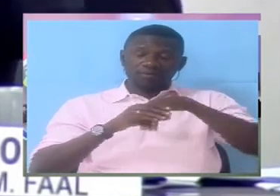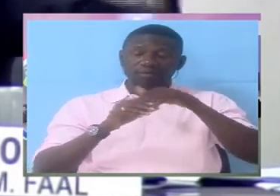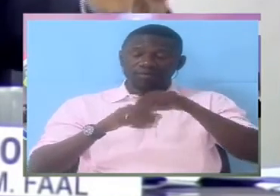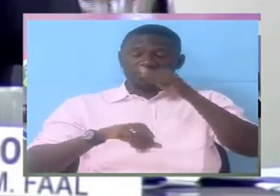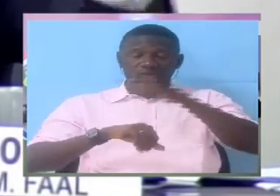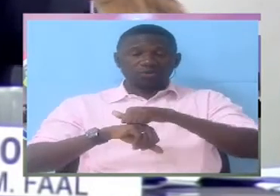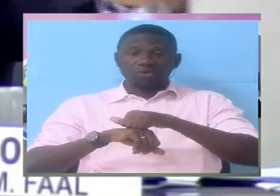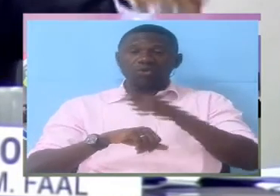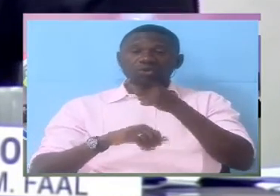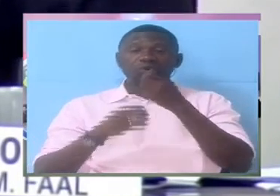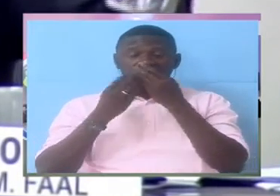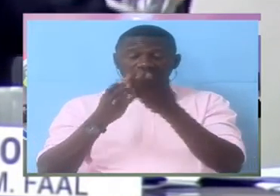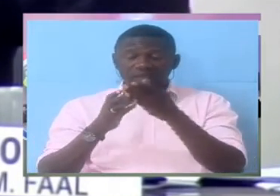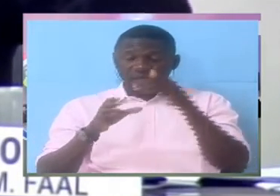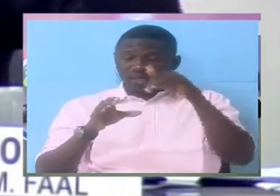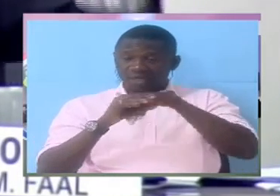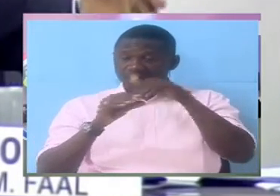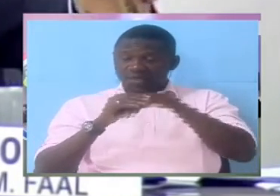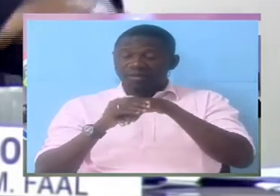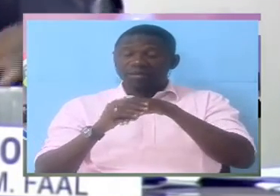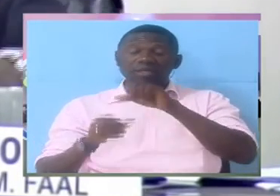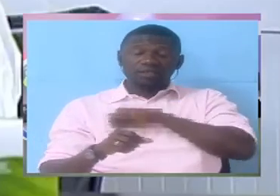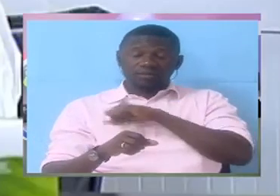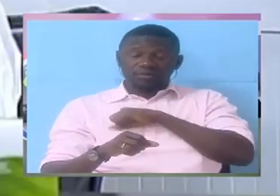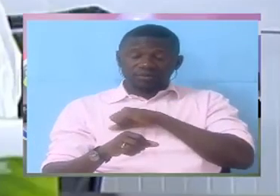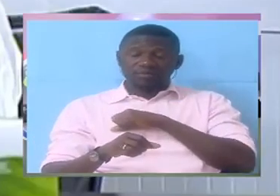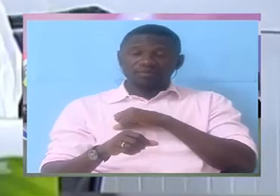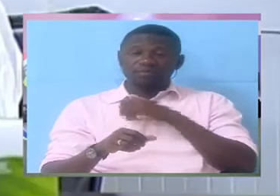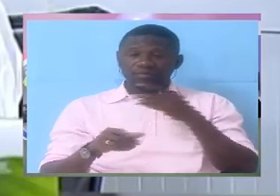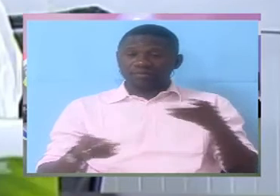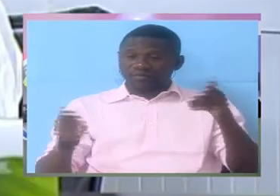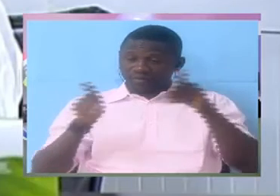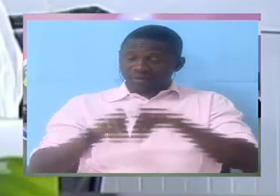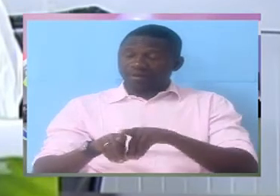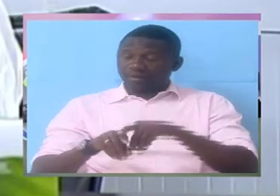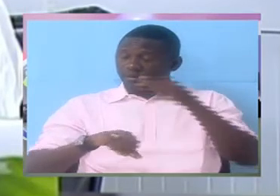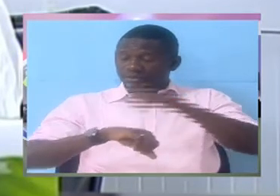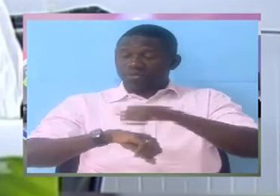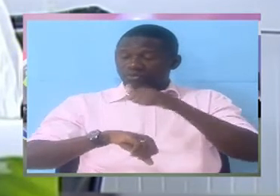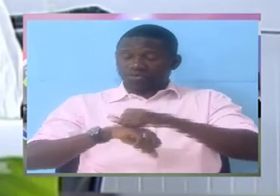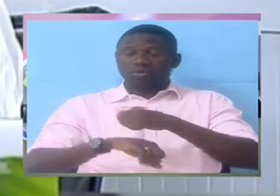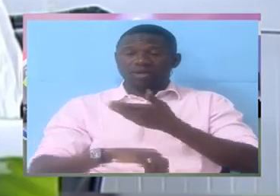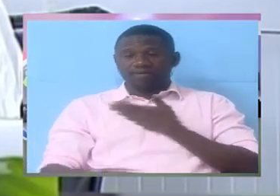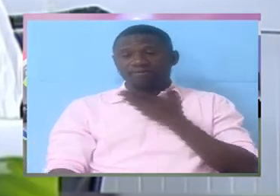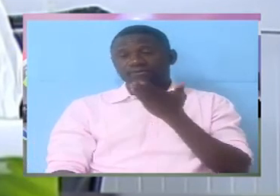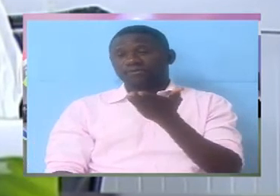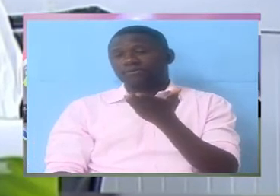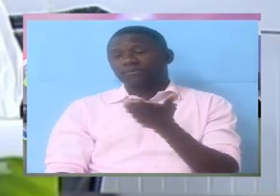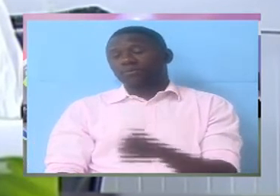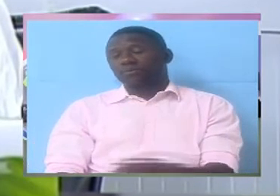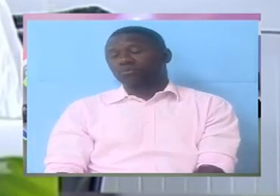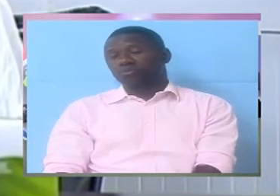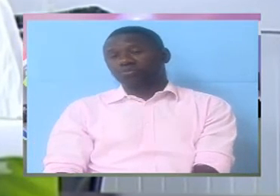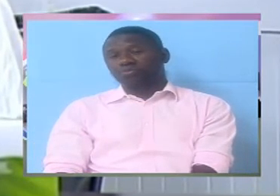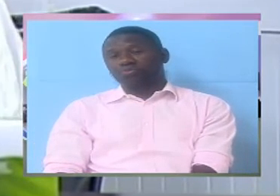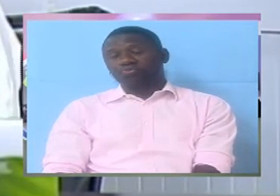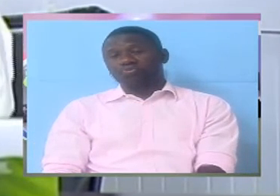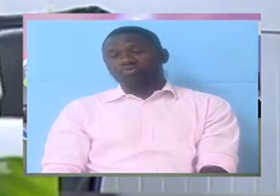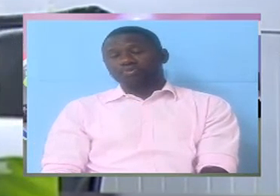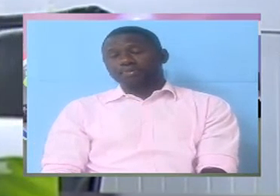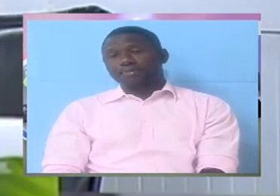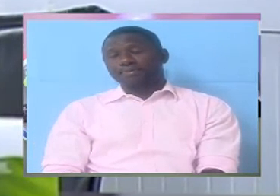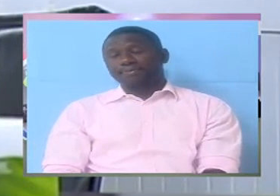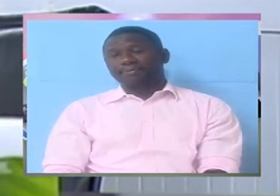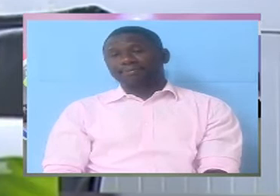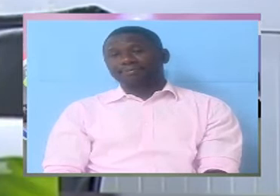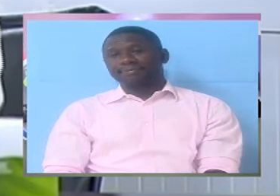they themselves physically perpetrated the tortures. Koy me dun nyin kama ka foko e ido ku nyol me ngo din na mol number ye dun de ron